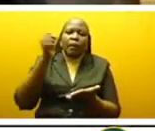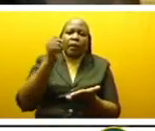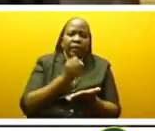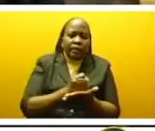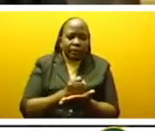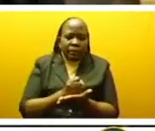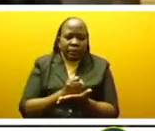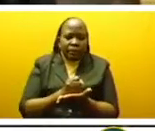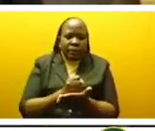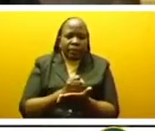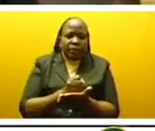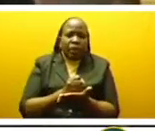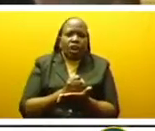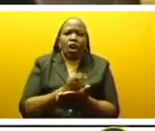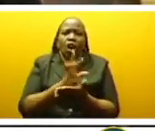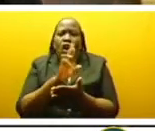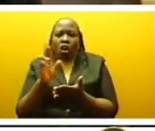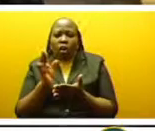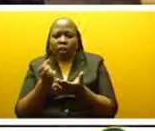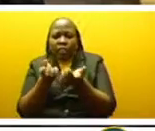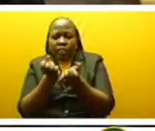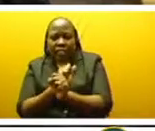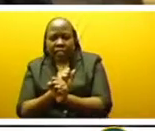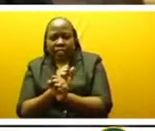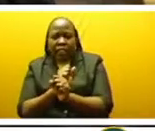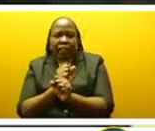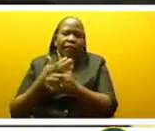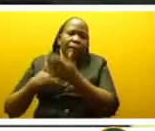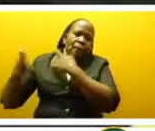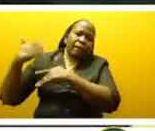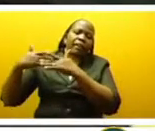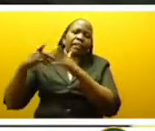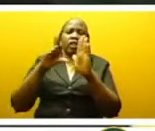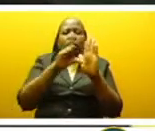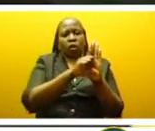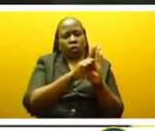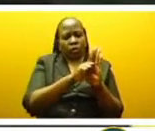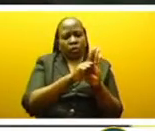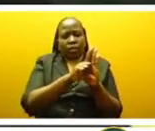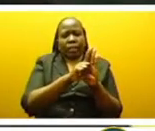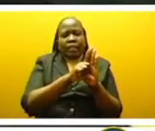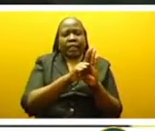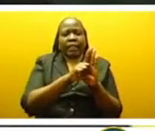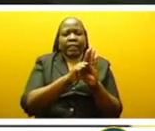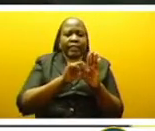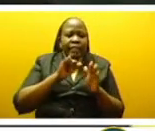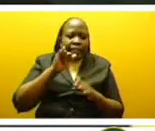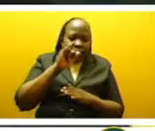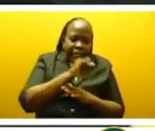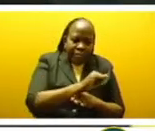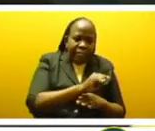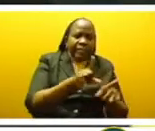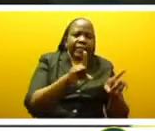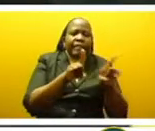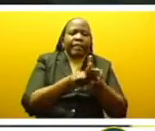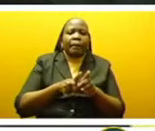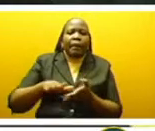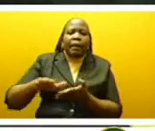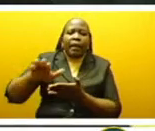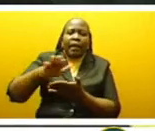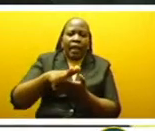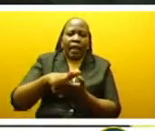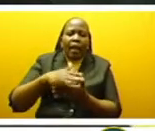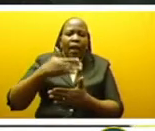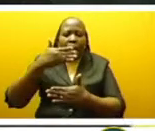the previous provision of law. It rested where it did at the point of being repealed or